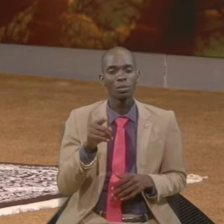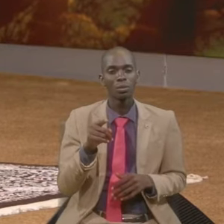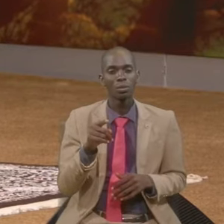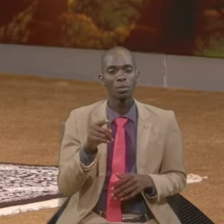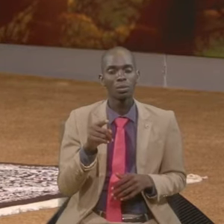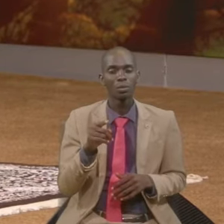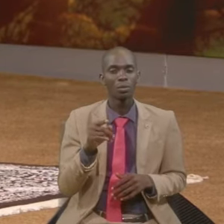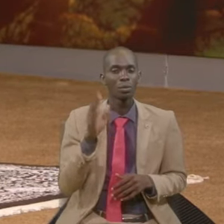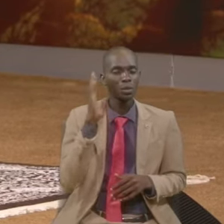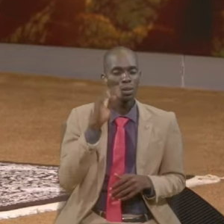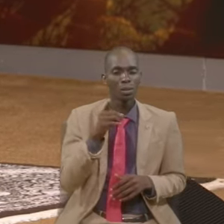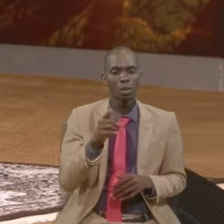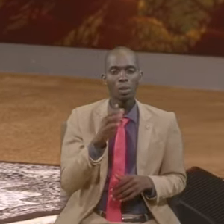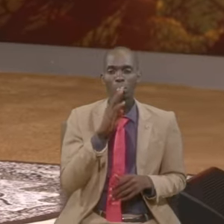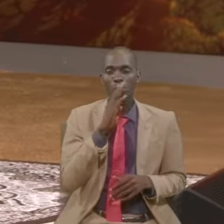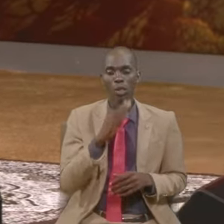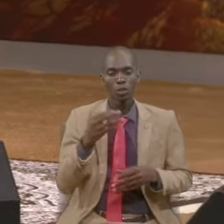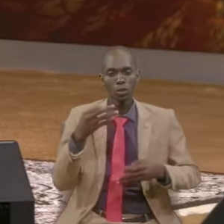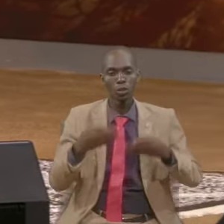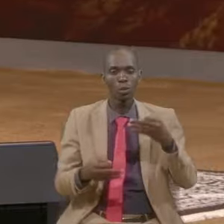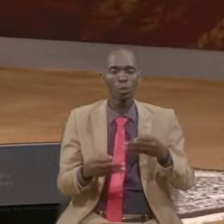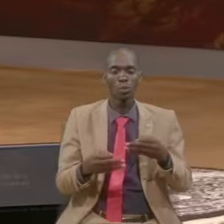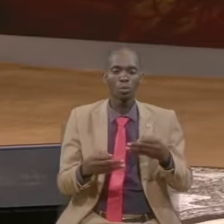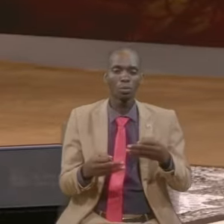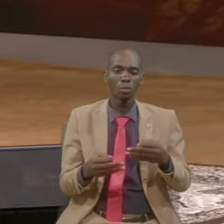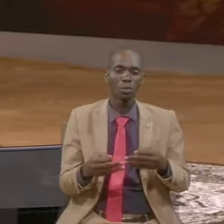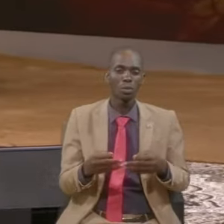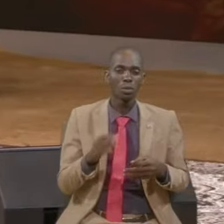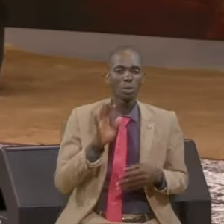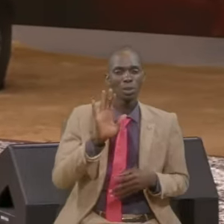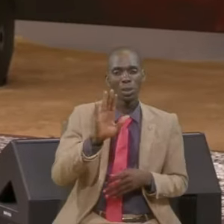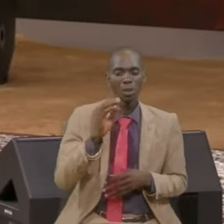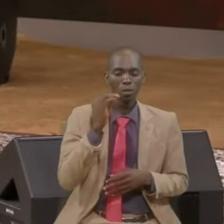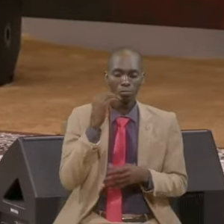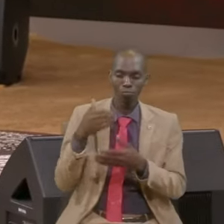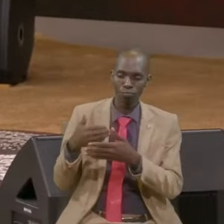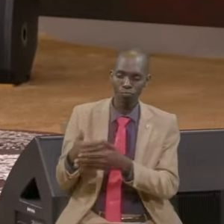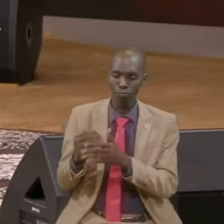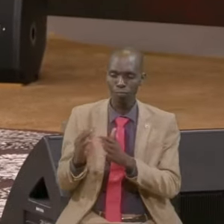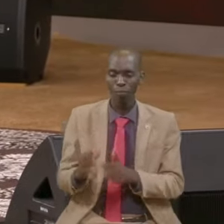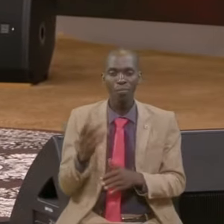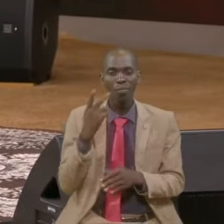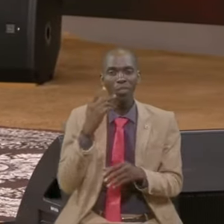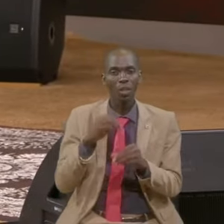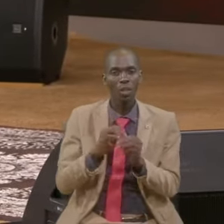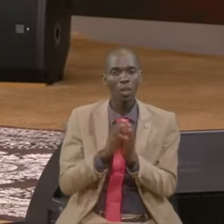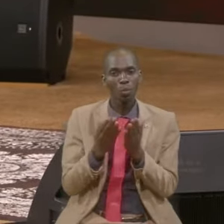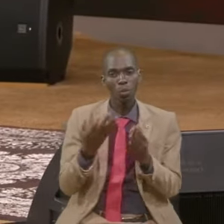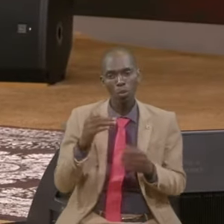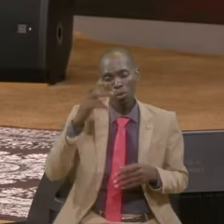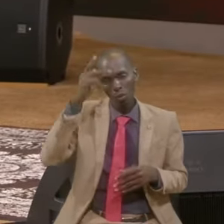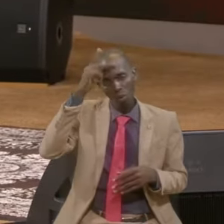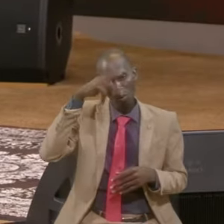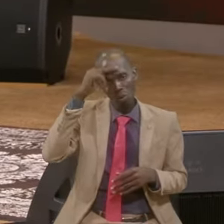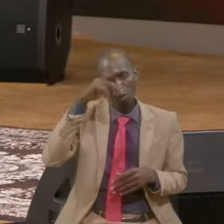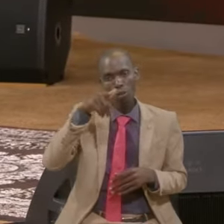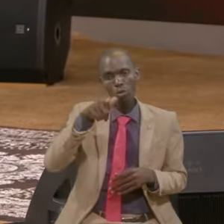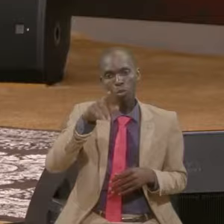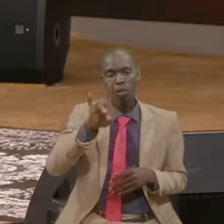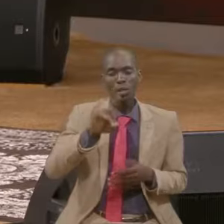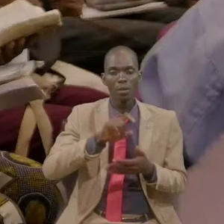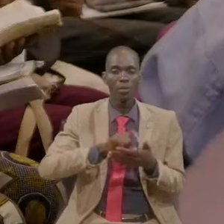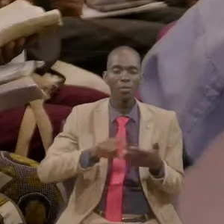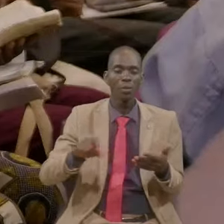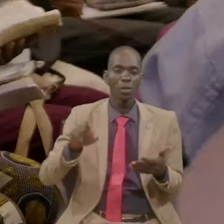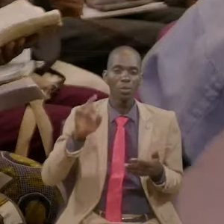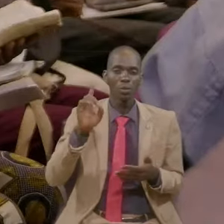Thou shalt judge thy neighbor. Look at Proverbs chapter 28, verse 21. In